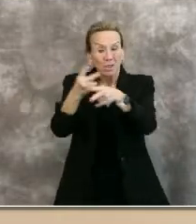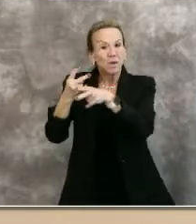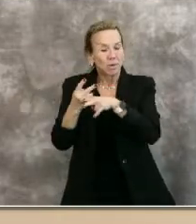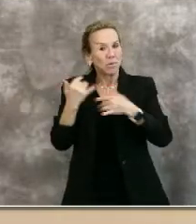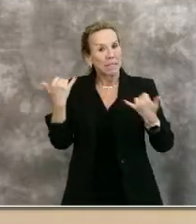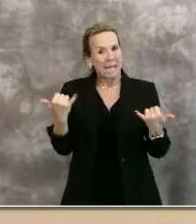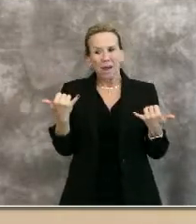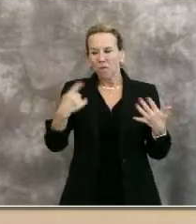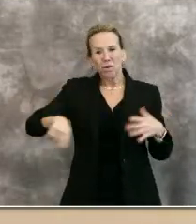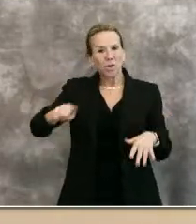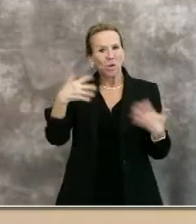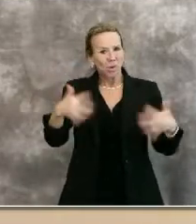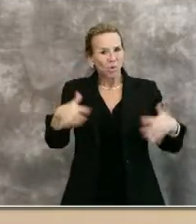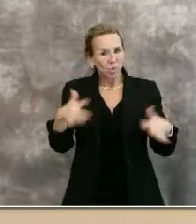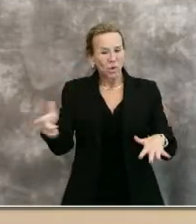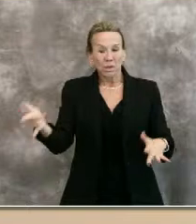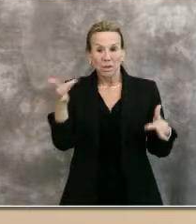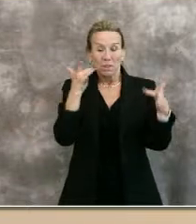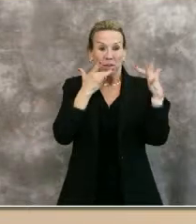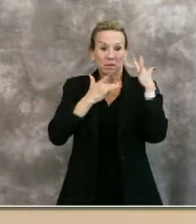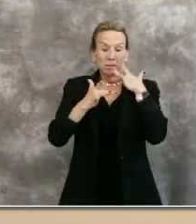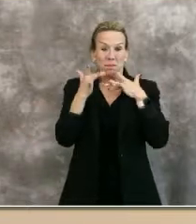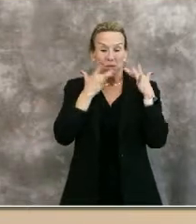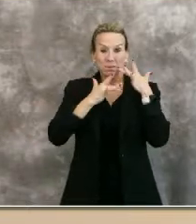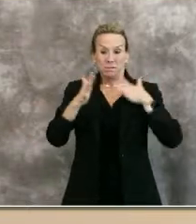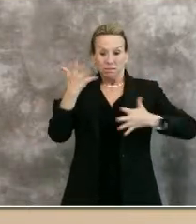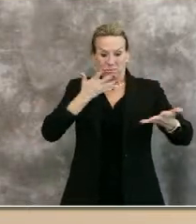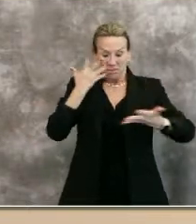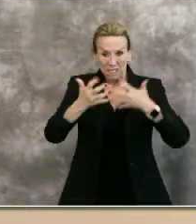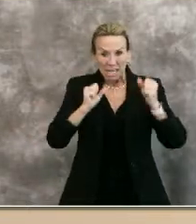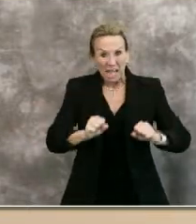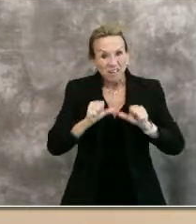They are facing tremendous difficulty as they